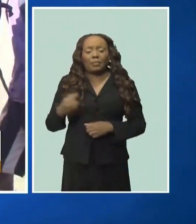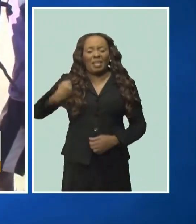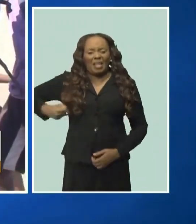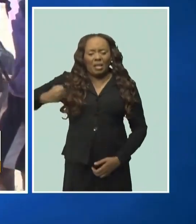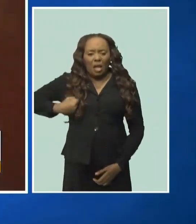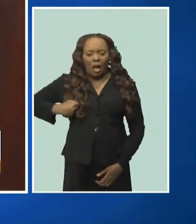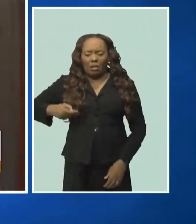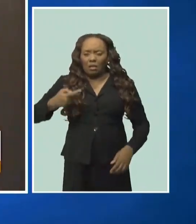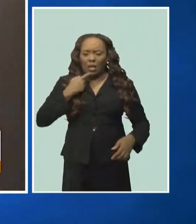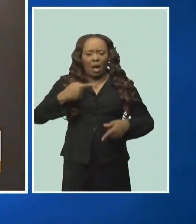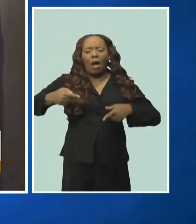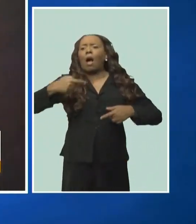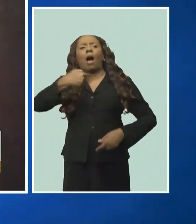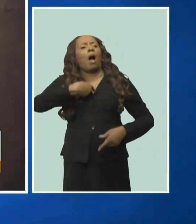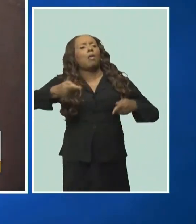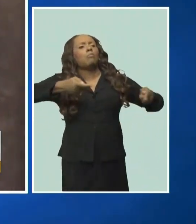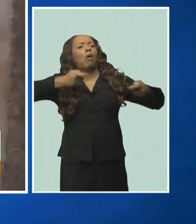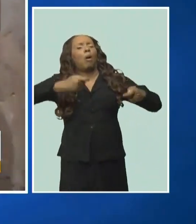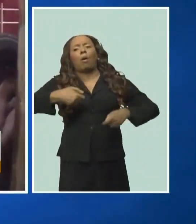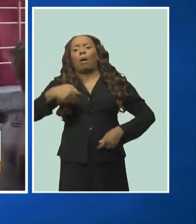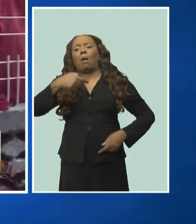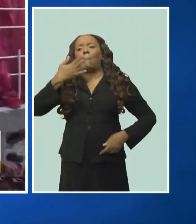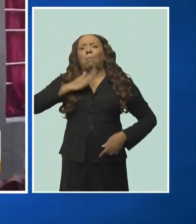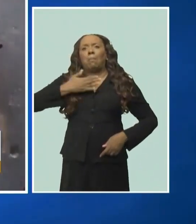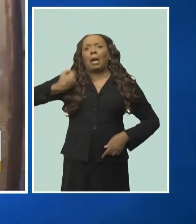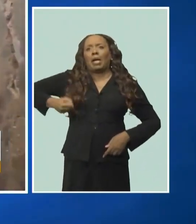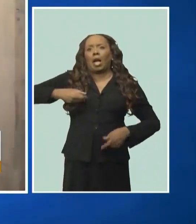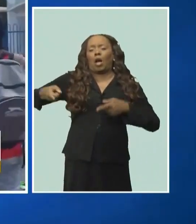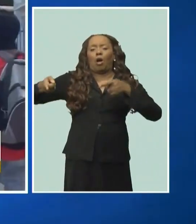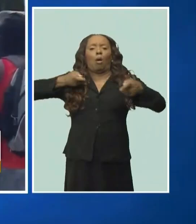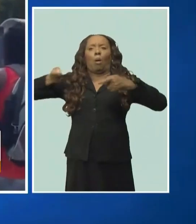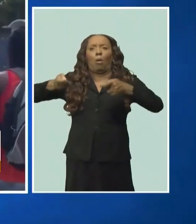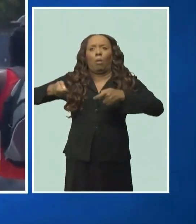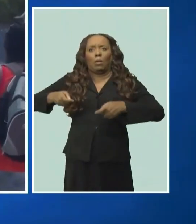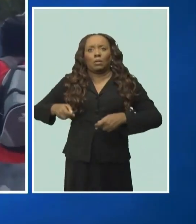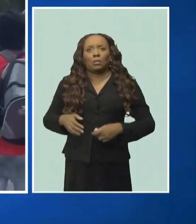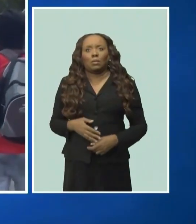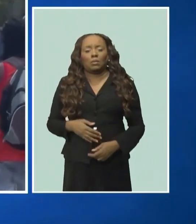gangs controlling the streets of Port-au-Prince.